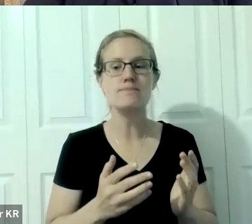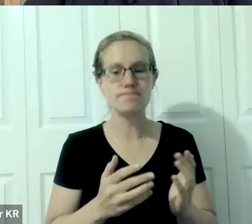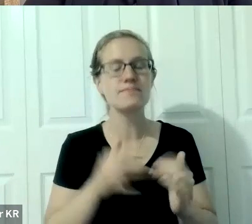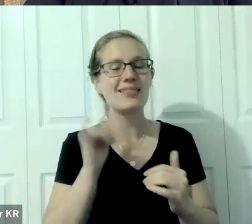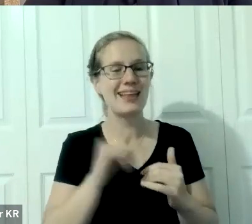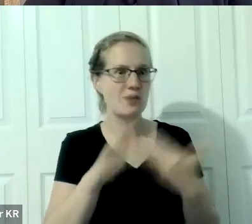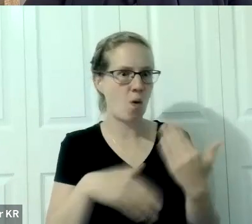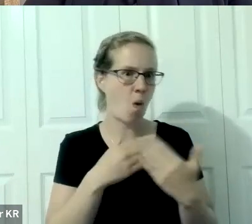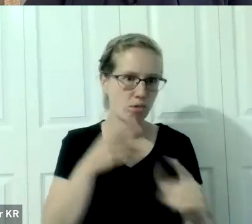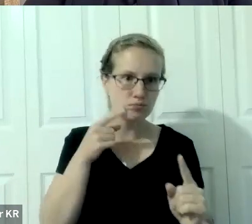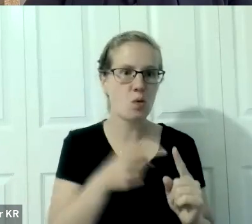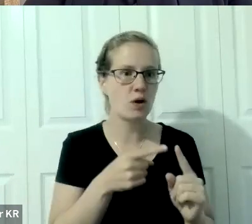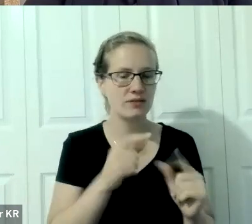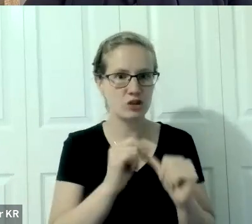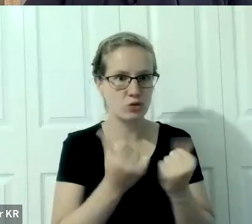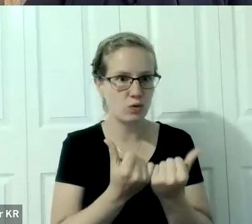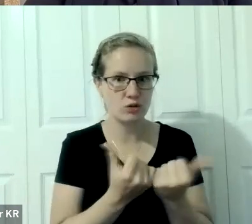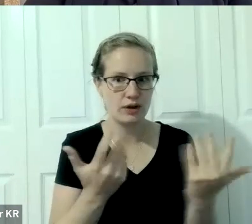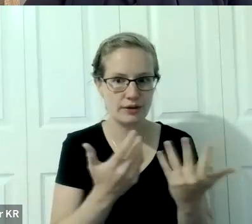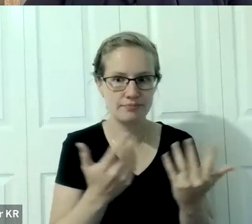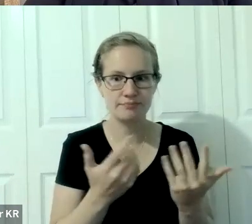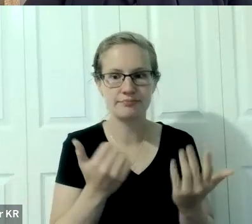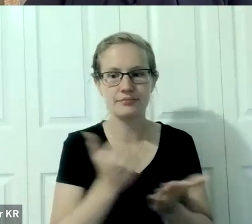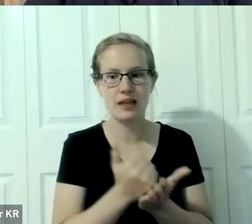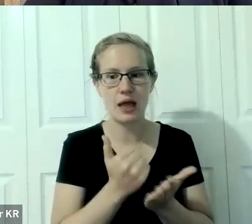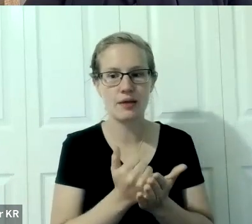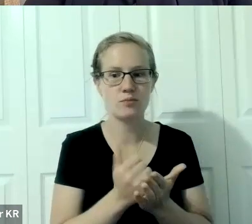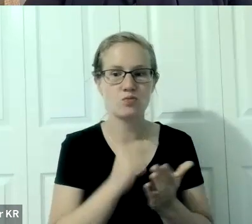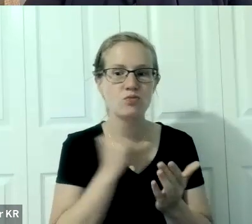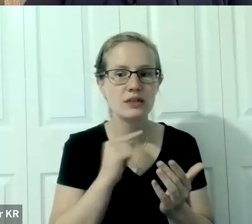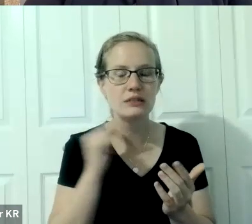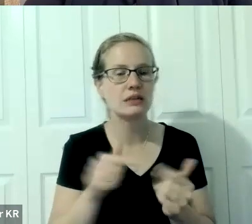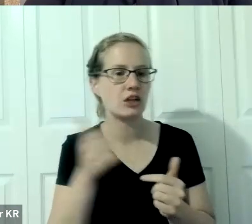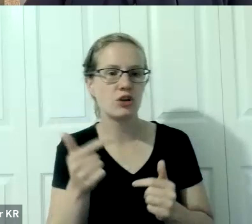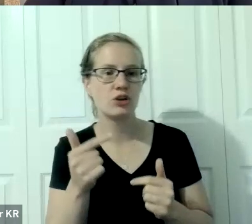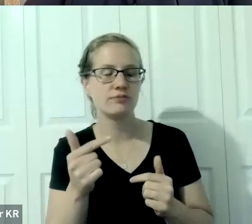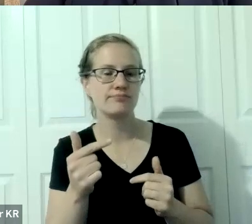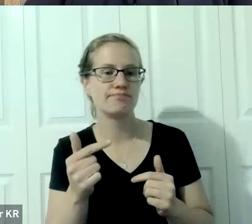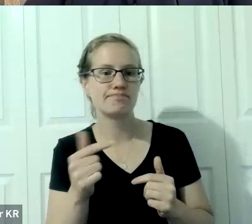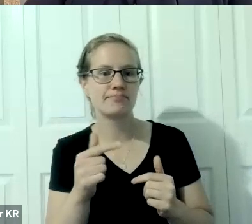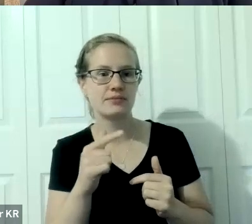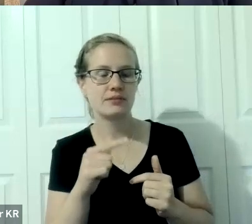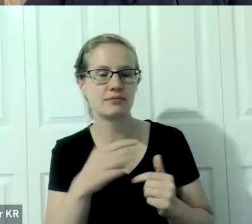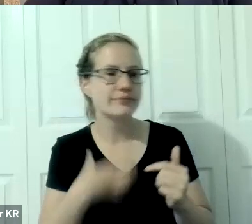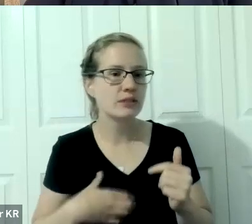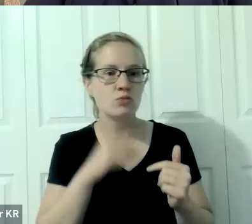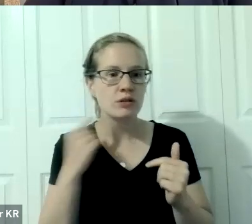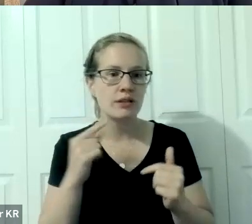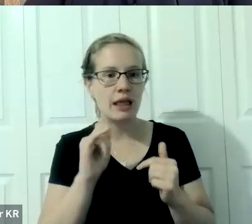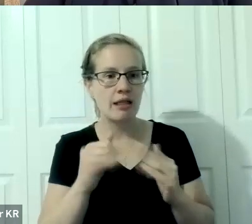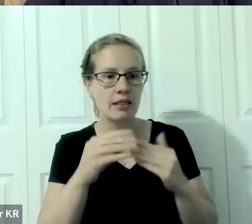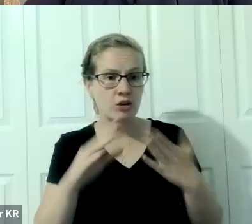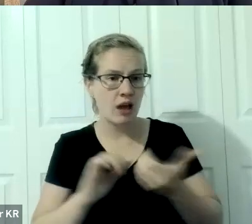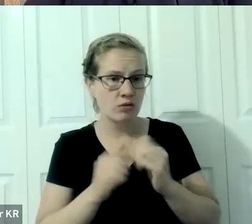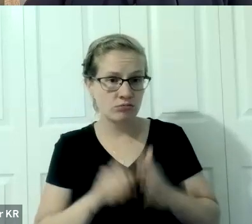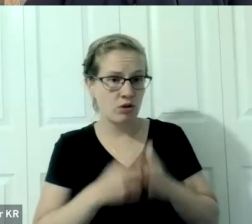whole mission of the association is to help priests and other clergy and other lay leaders how to start a ministry